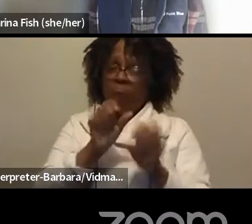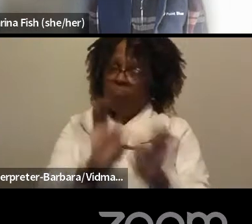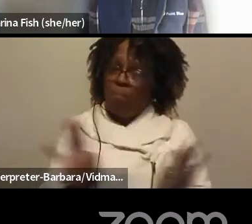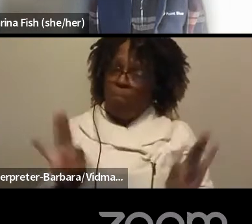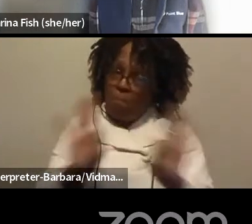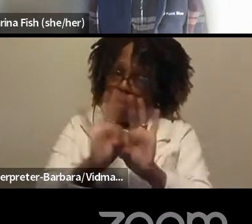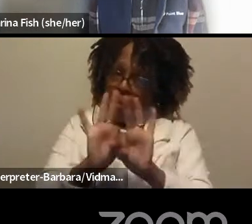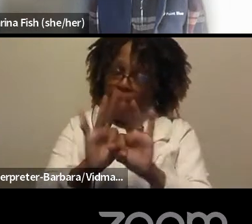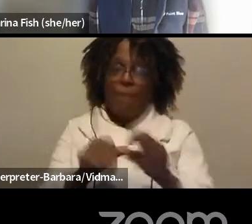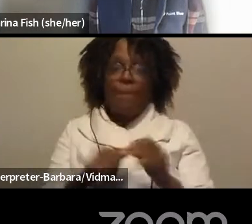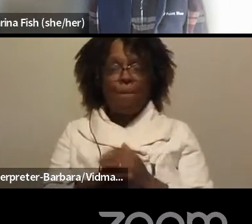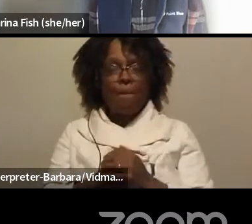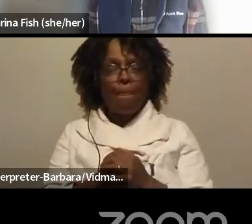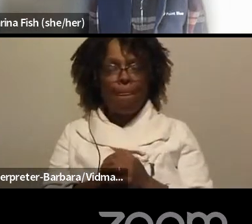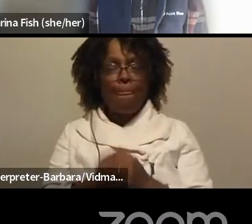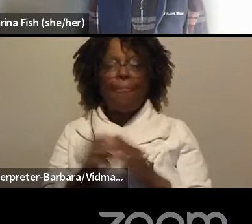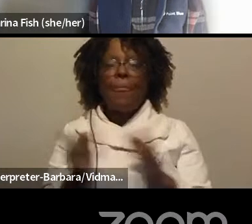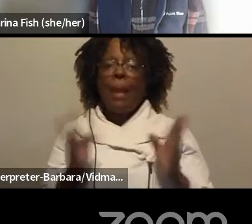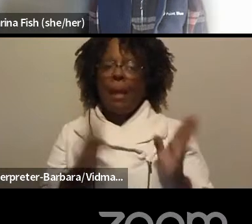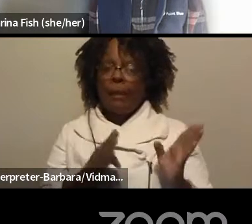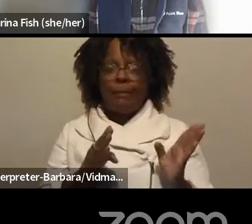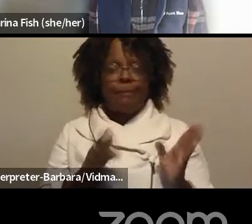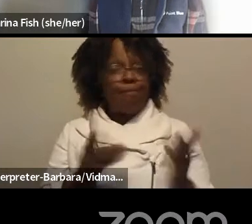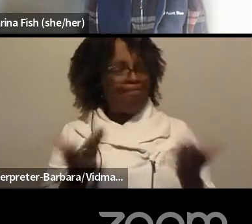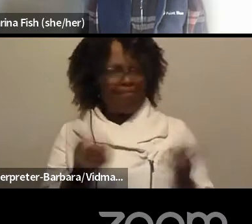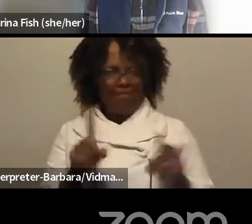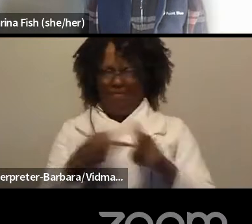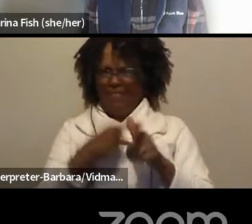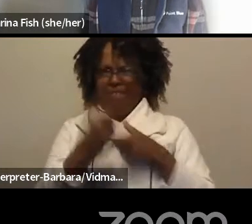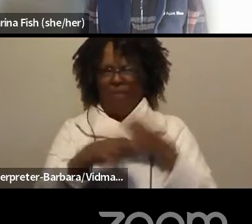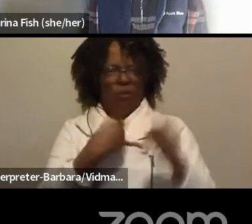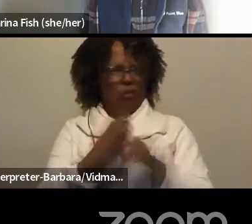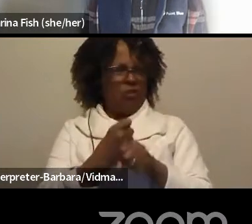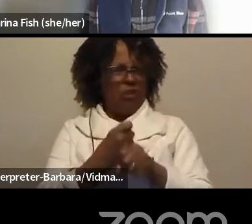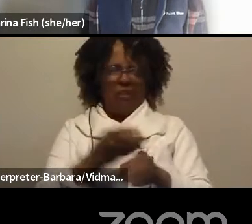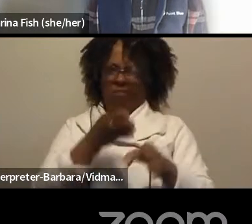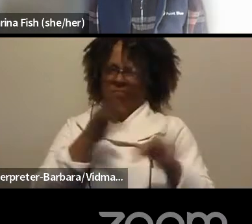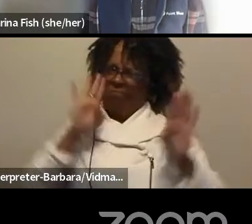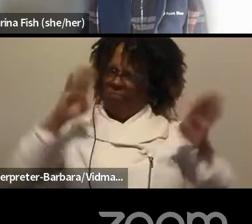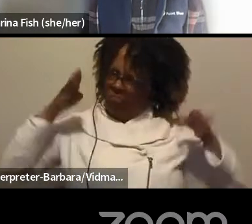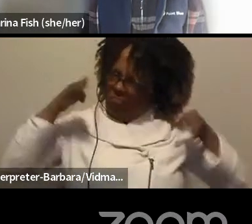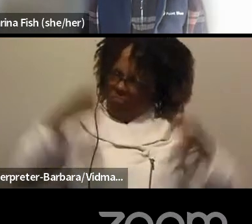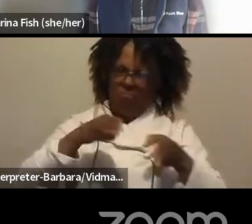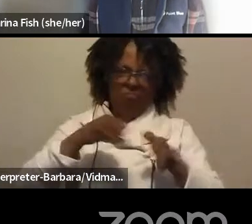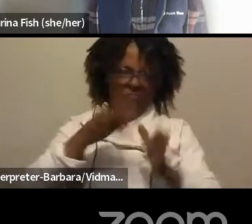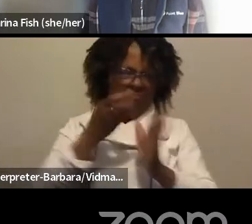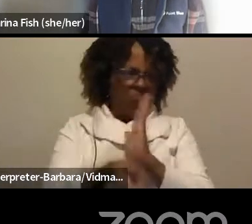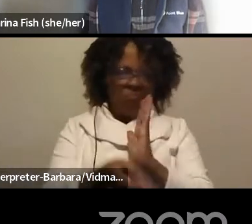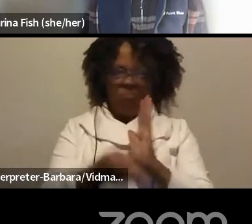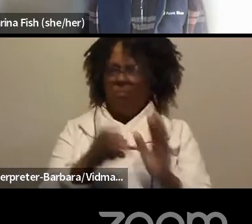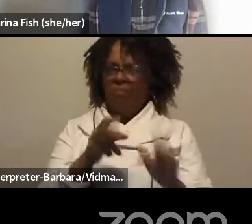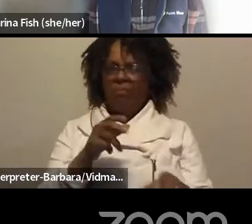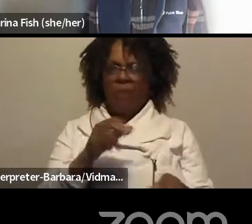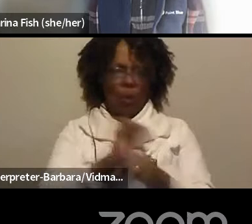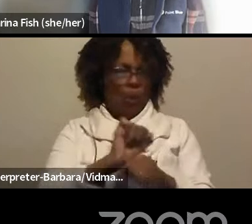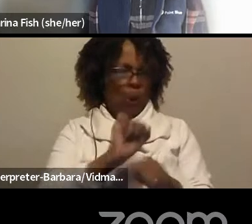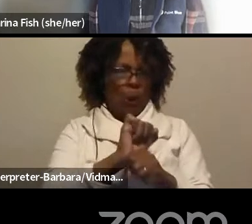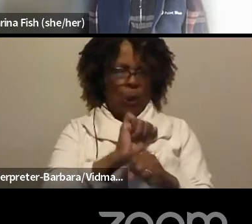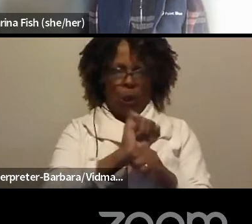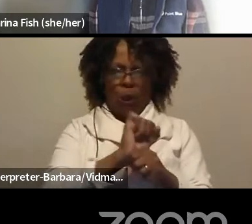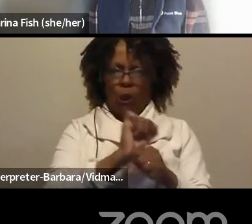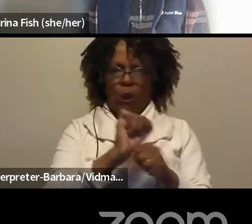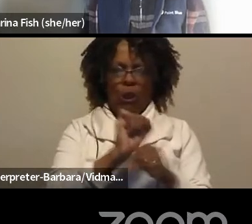So my first year, I didn't really have self-care. It was just straight work. And so for me, I just wanted